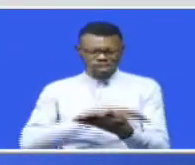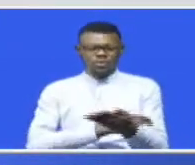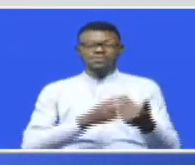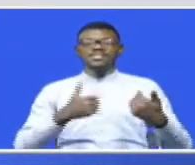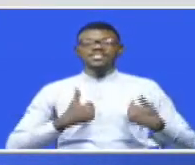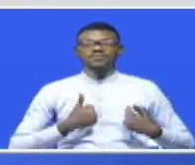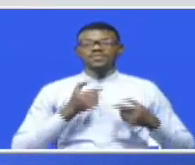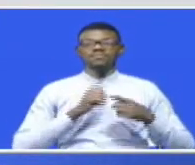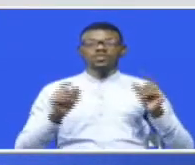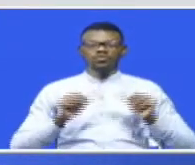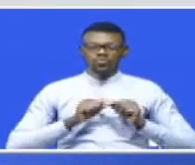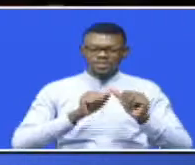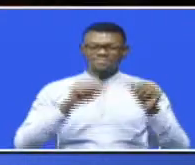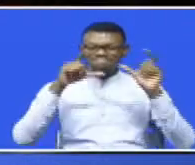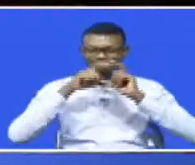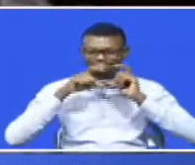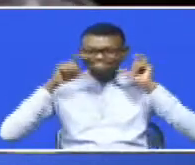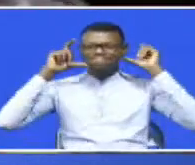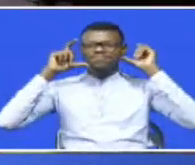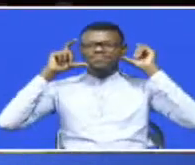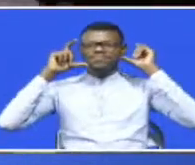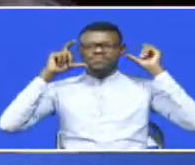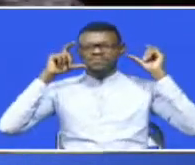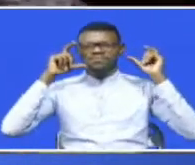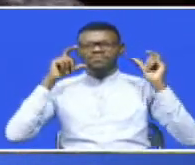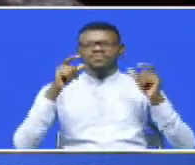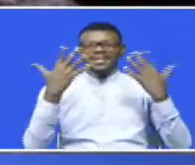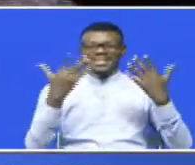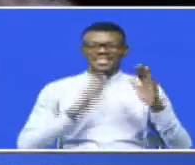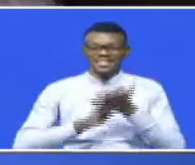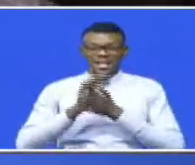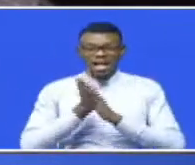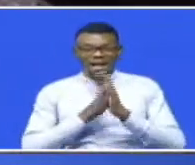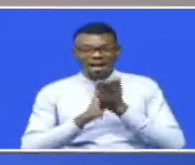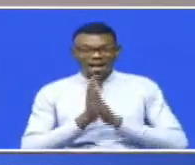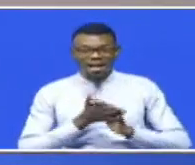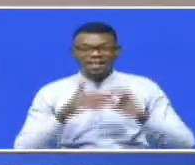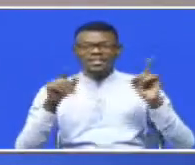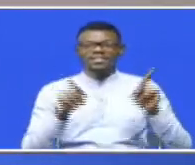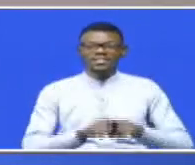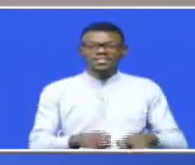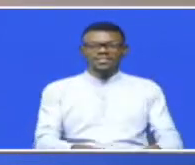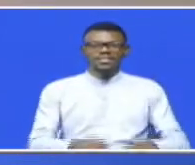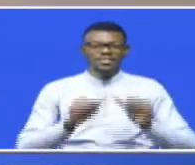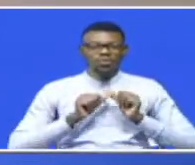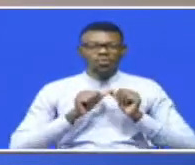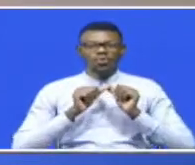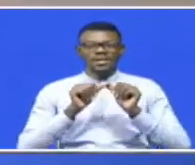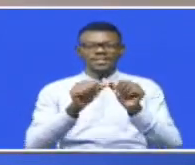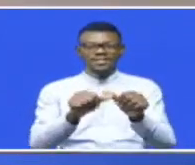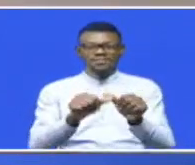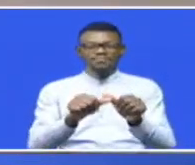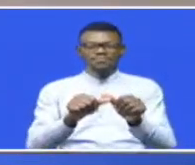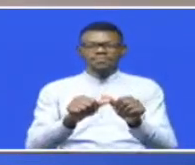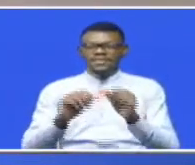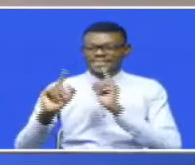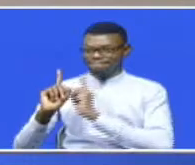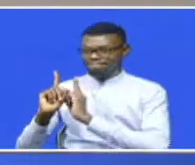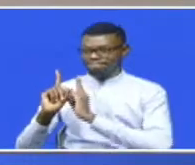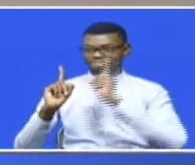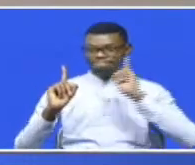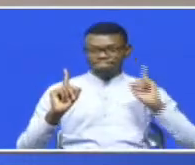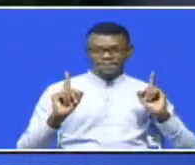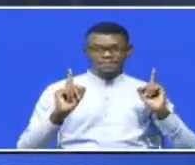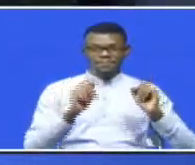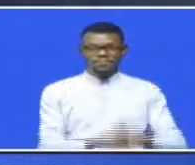you'll still continue to wear your mask, you'll still need to continue washing your hands, you'll still need to continue with